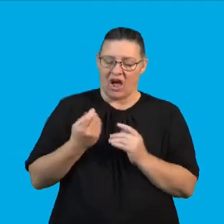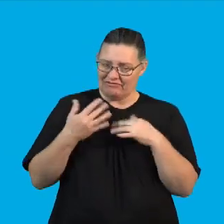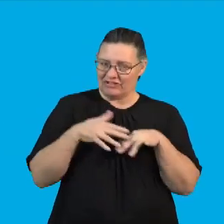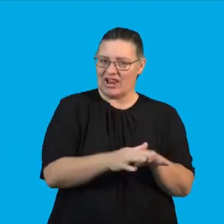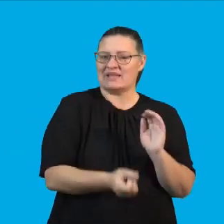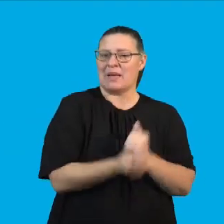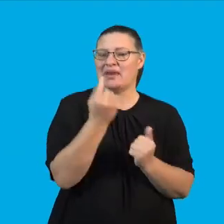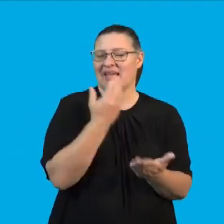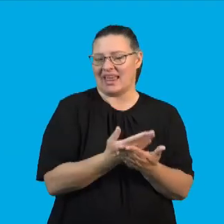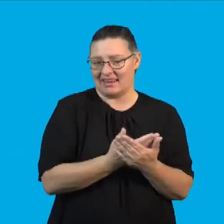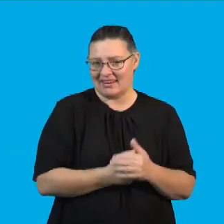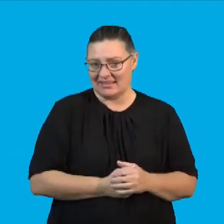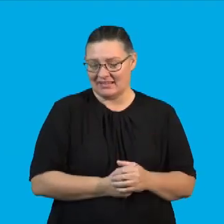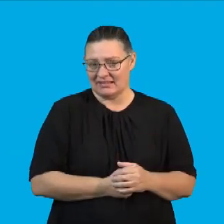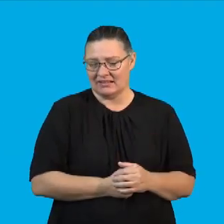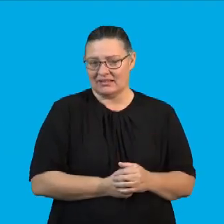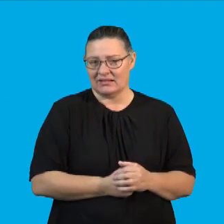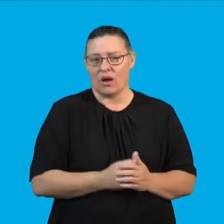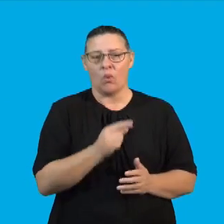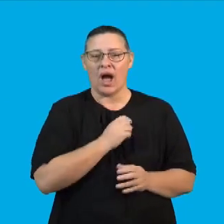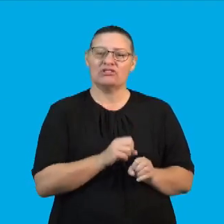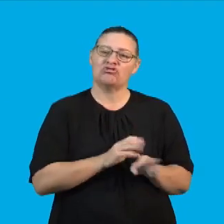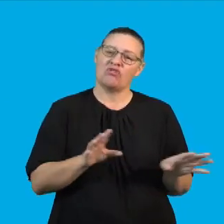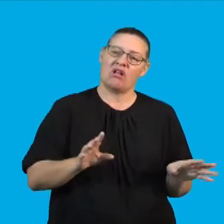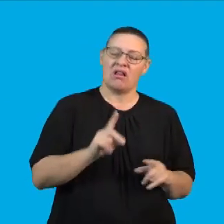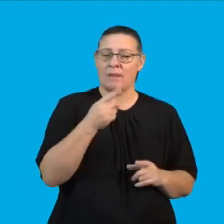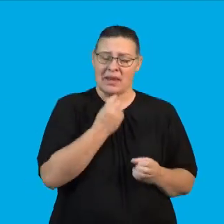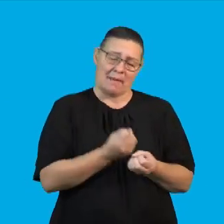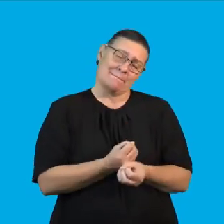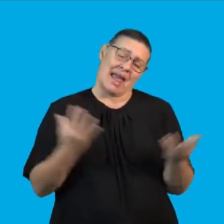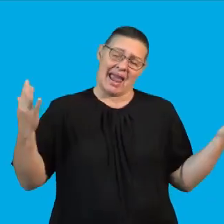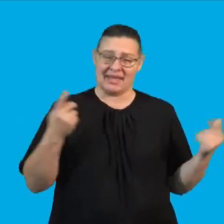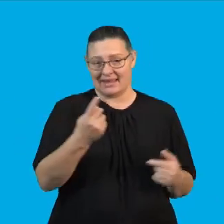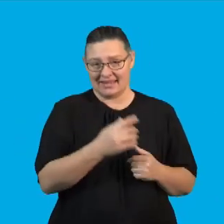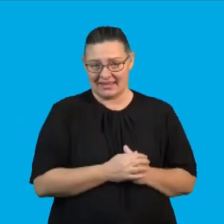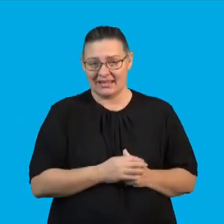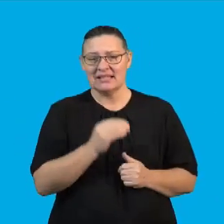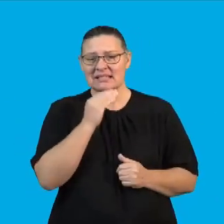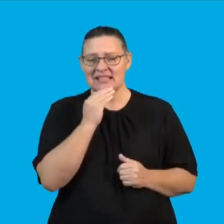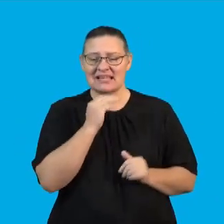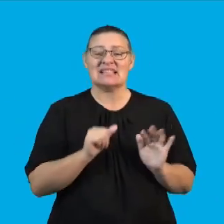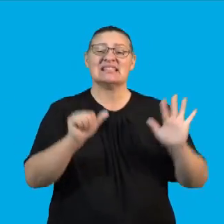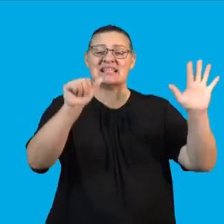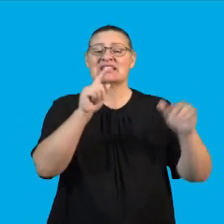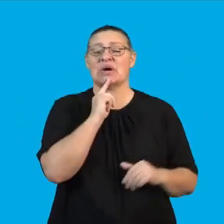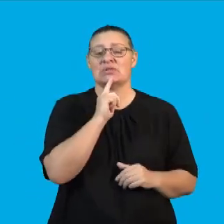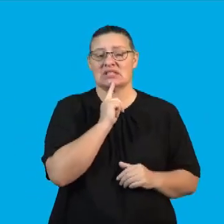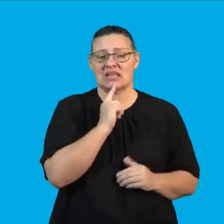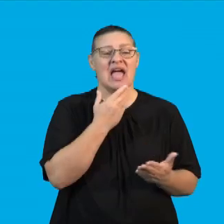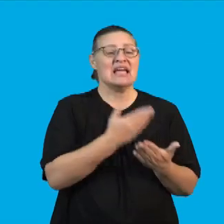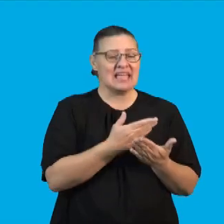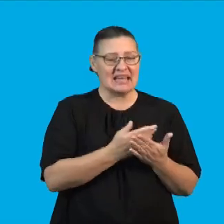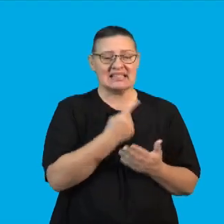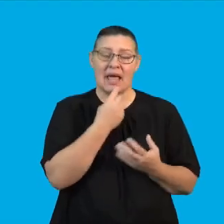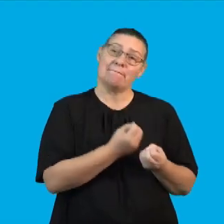of fertilization. So sometimes, because we are just given a generic answer of many, you can even say